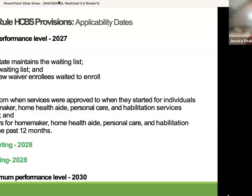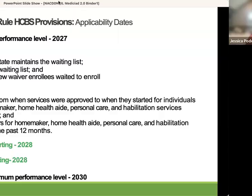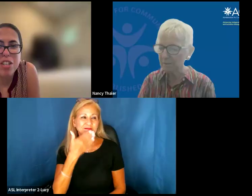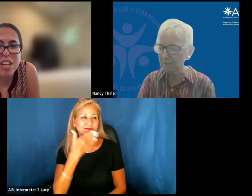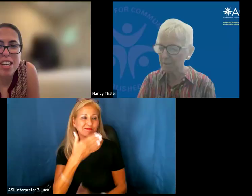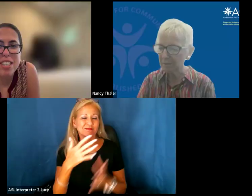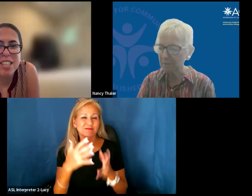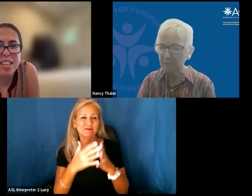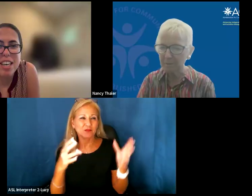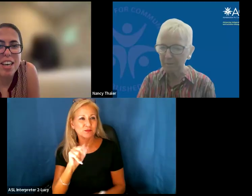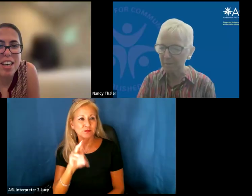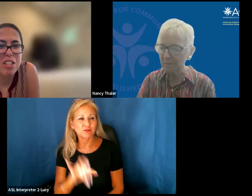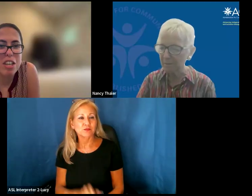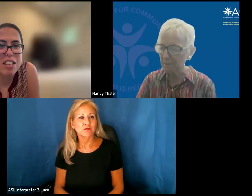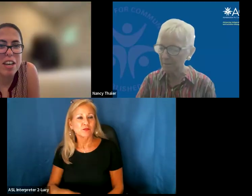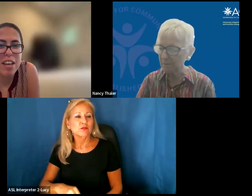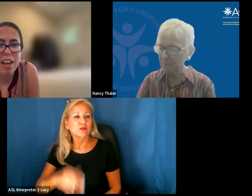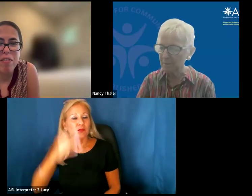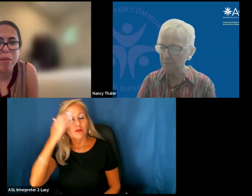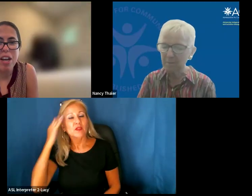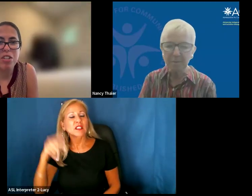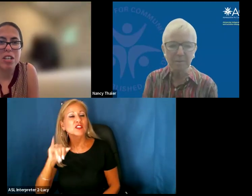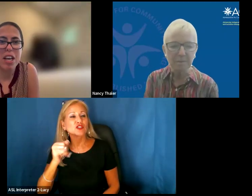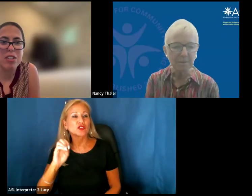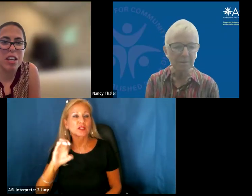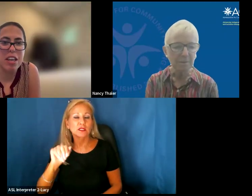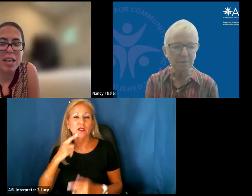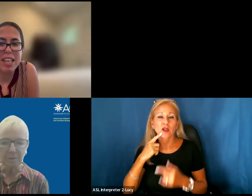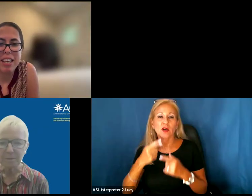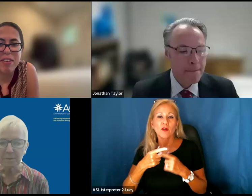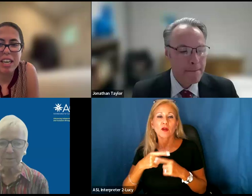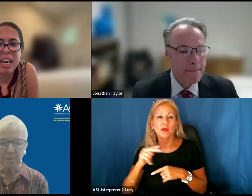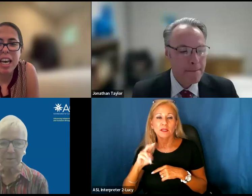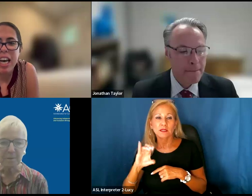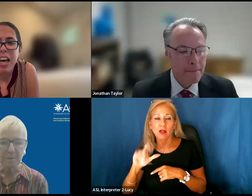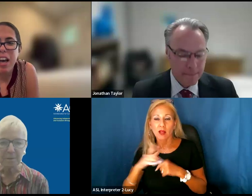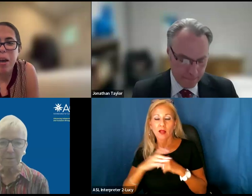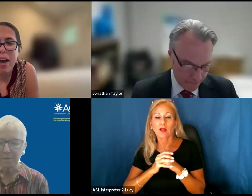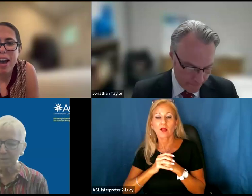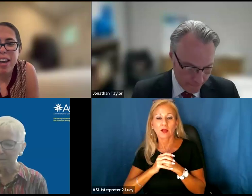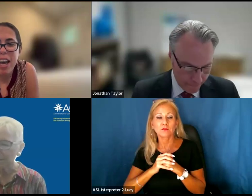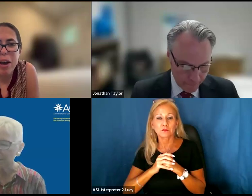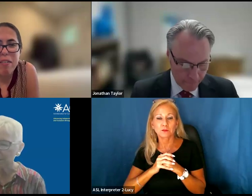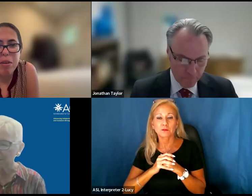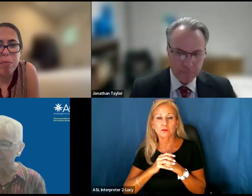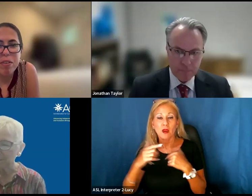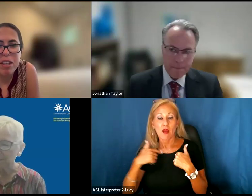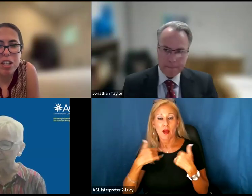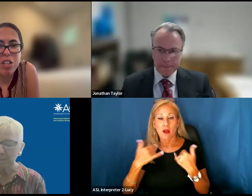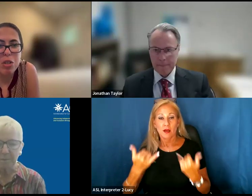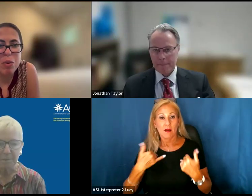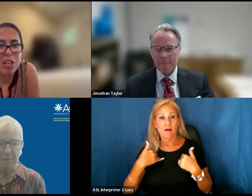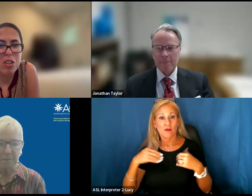Thank you so much, Nancy. This is Jessica again from the National Council on Independent Living. I now have